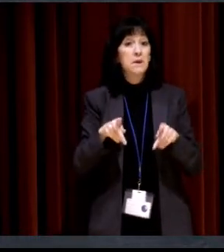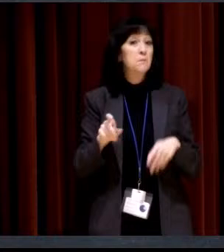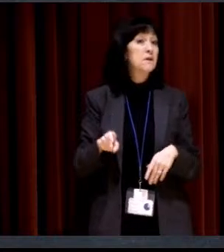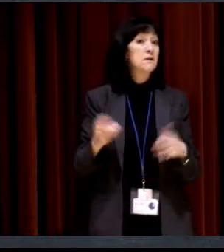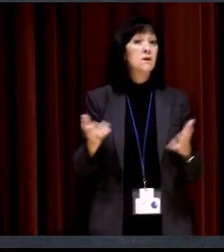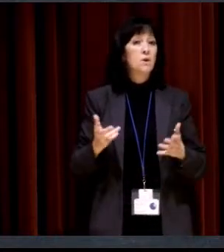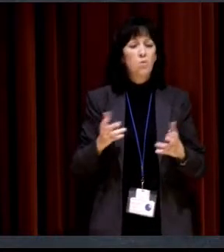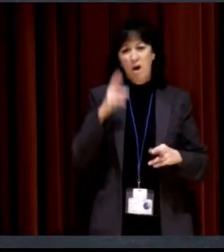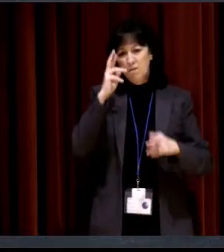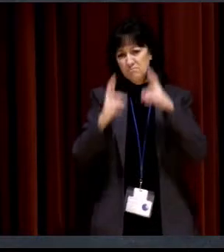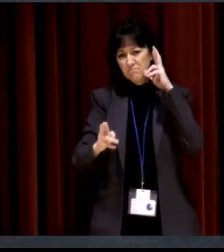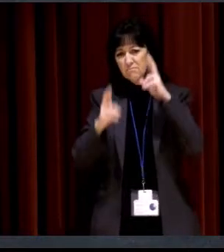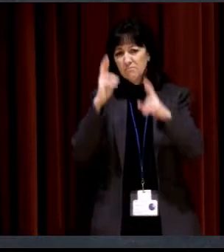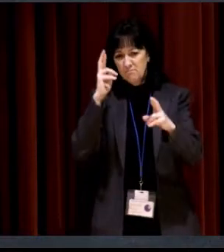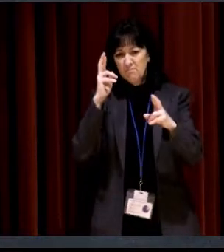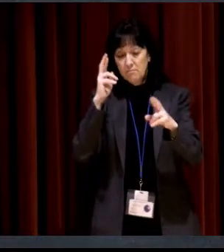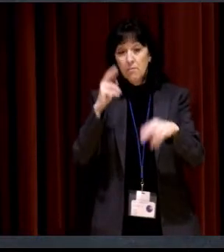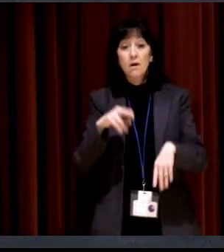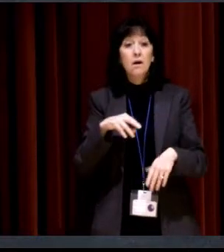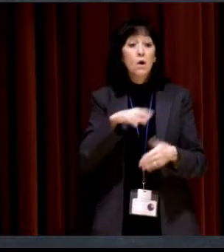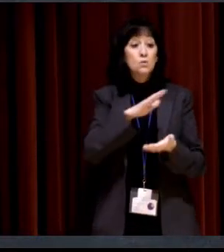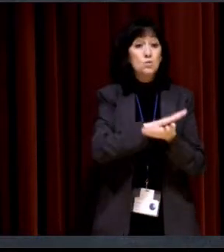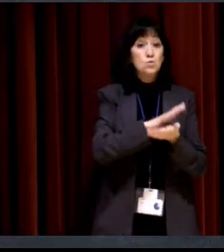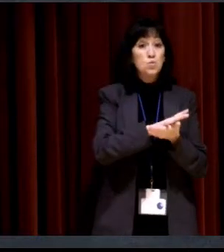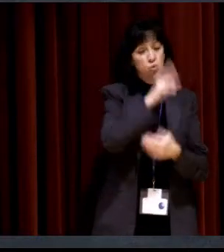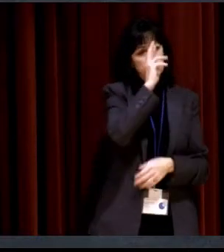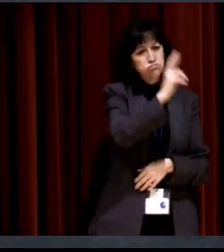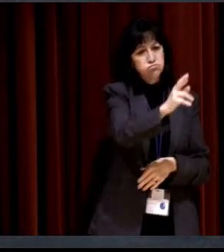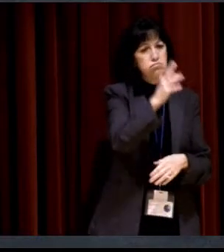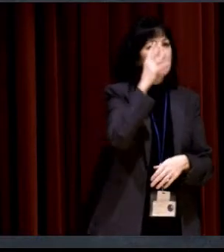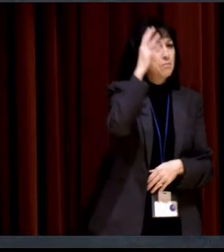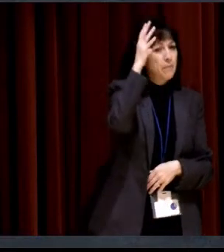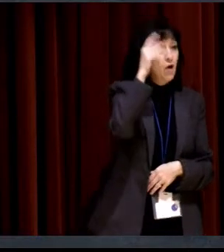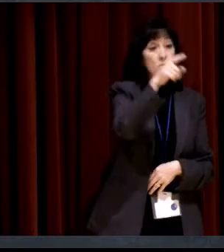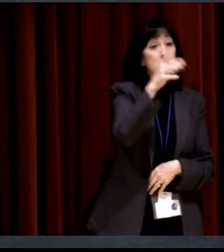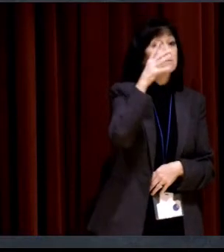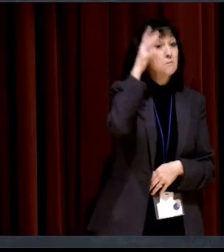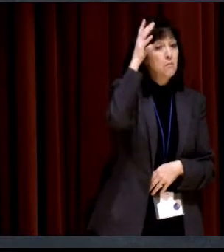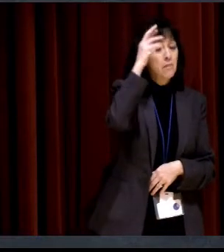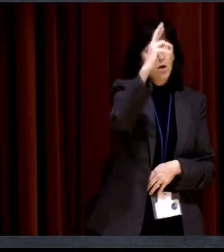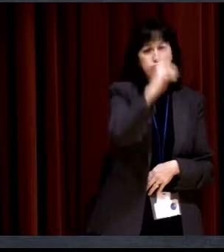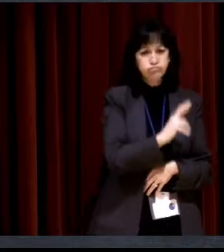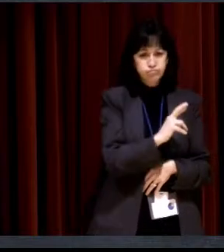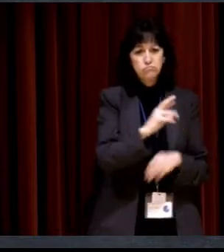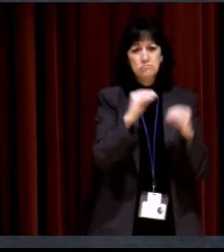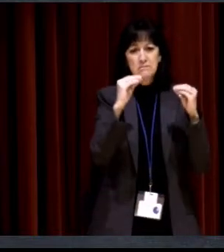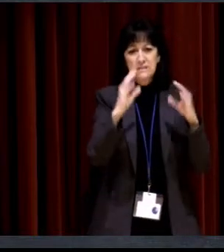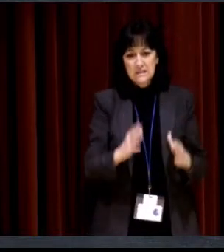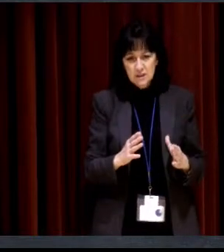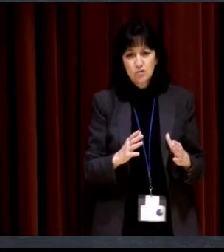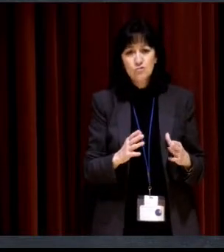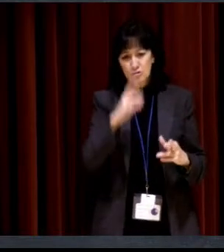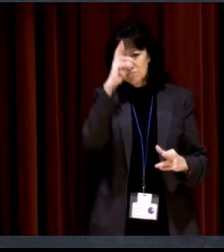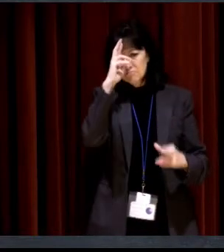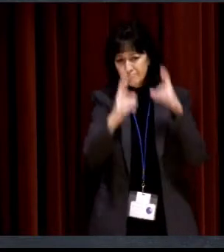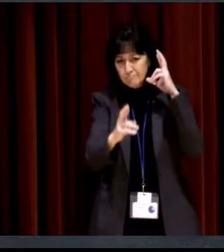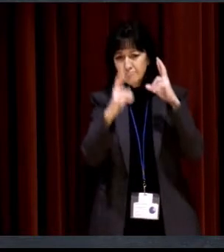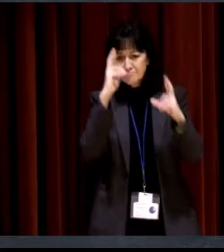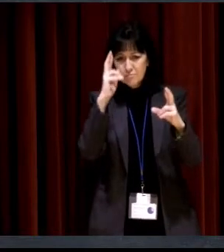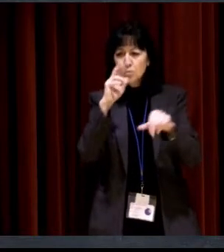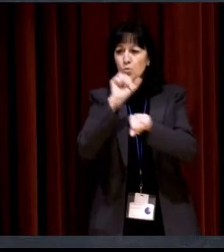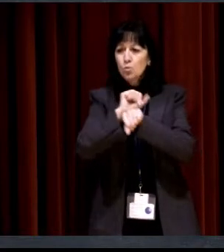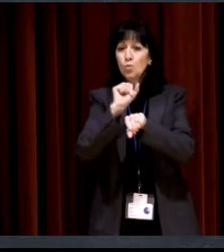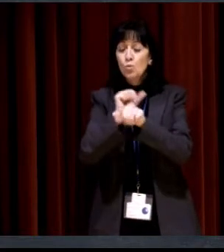the schools have to respect the parents, and the parents have to respect the teachers. And we have to work together for these